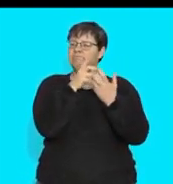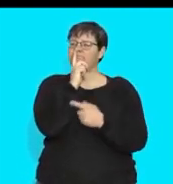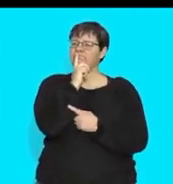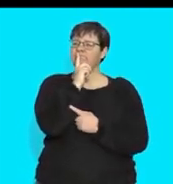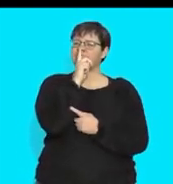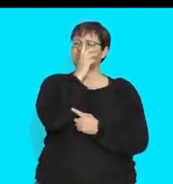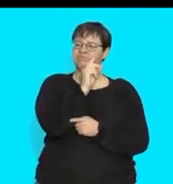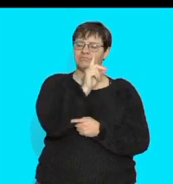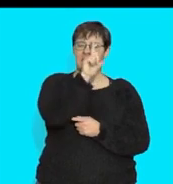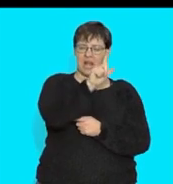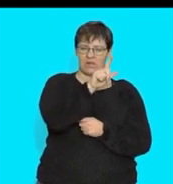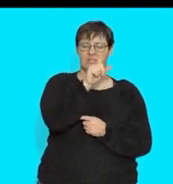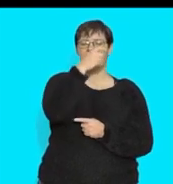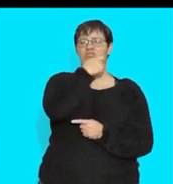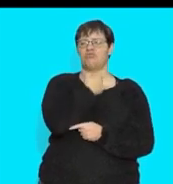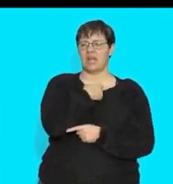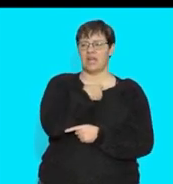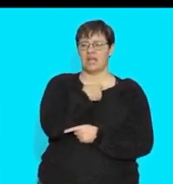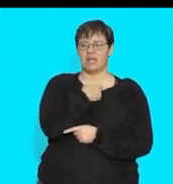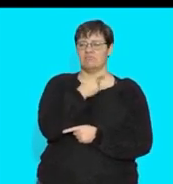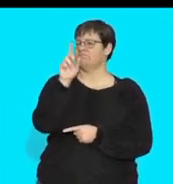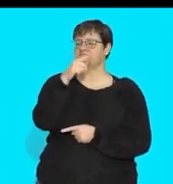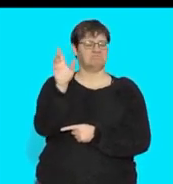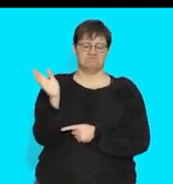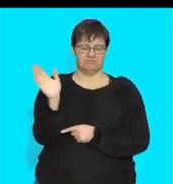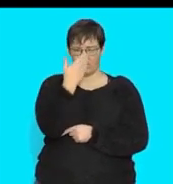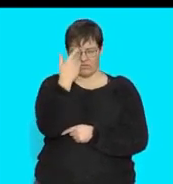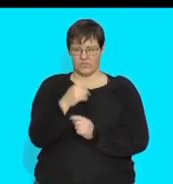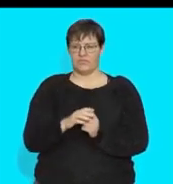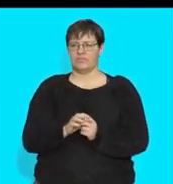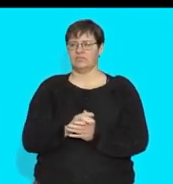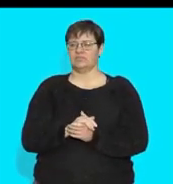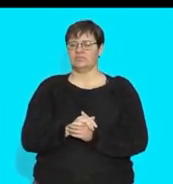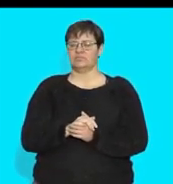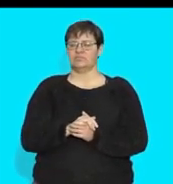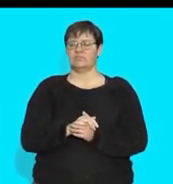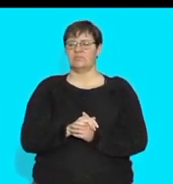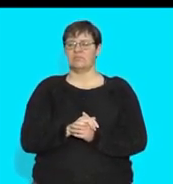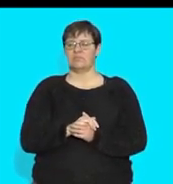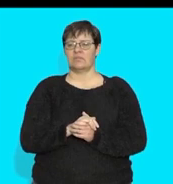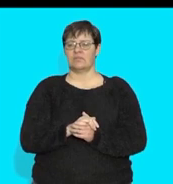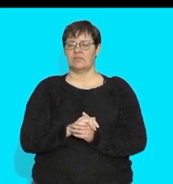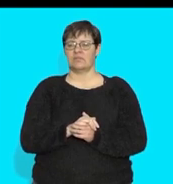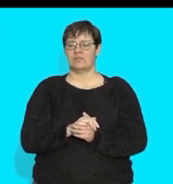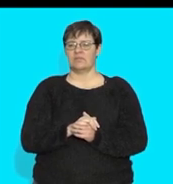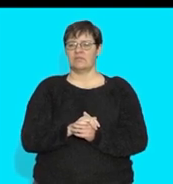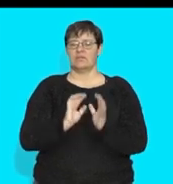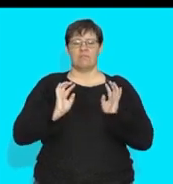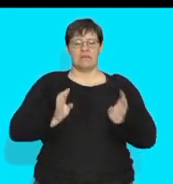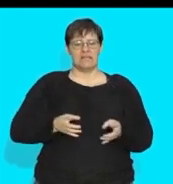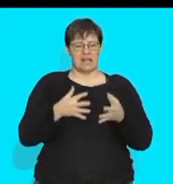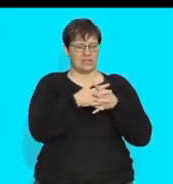match. So I've got a larynx, a trachea, and a diaphragm. No, it's not number A. Number B, I've